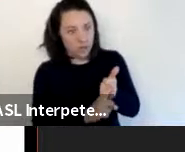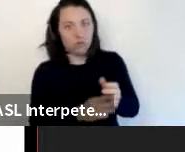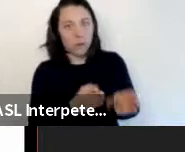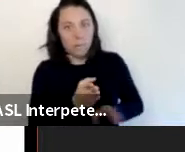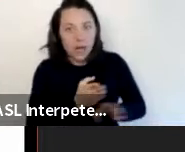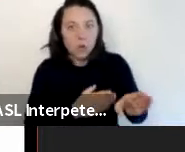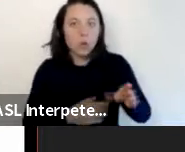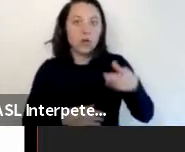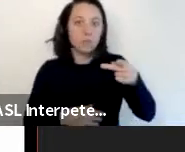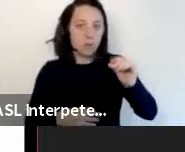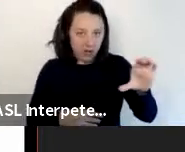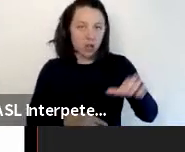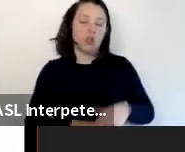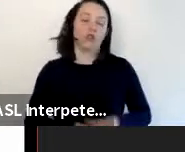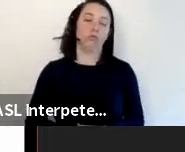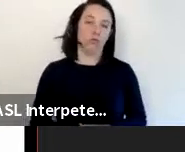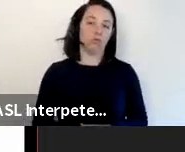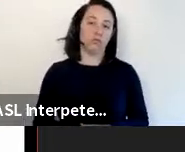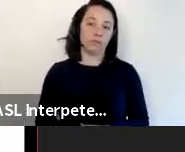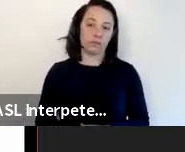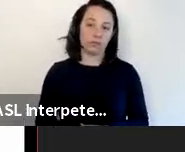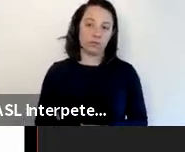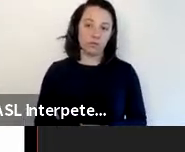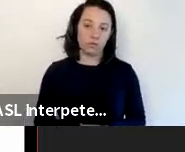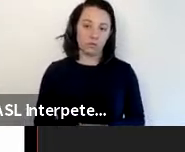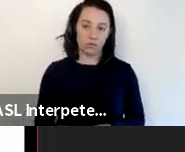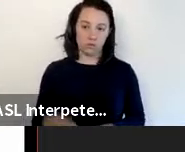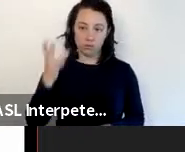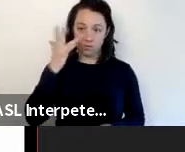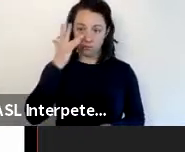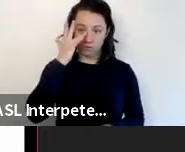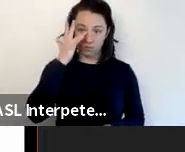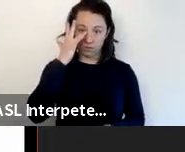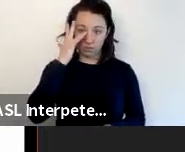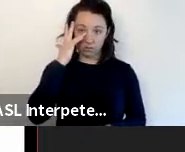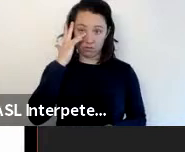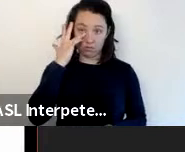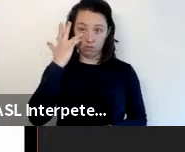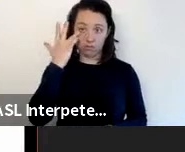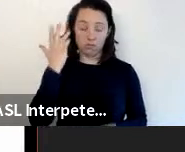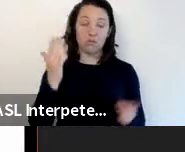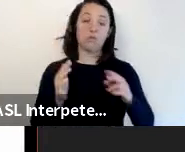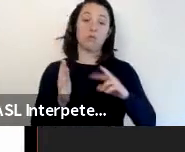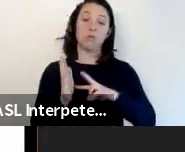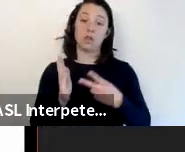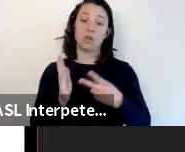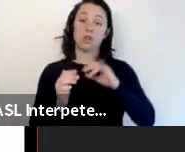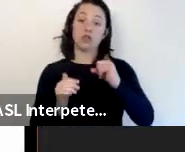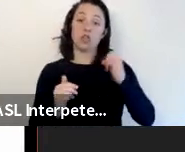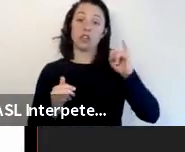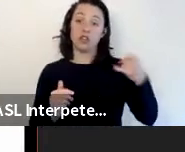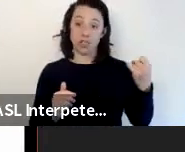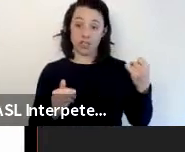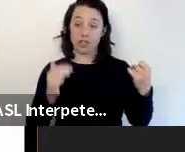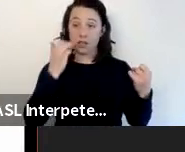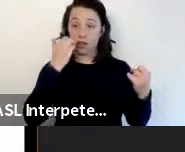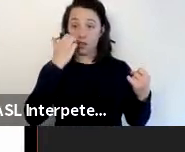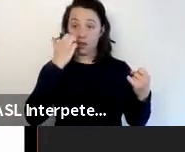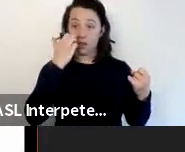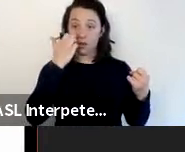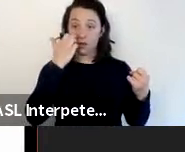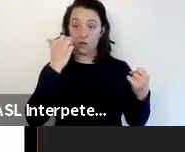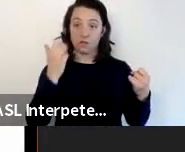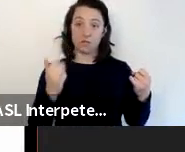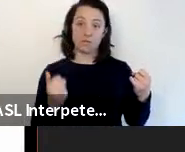minorities. So they had enough people that looked like you and I participating in all these trials,